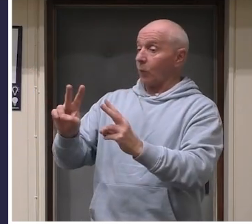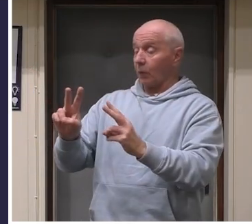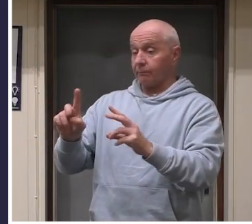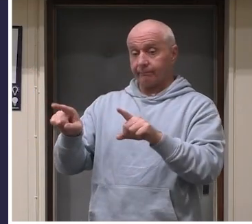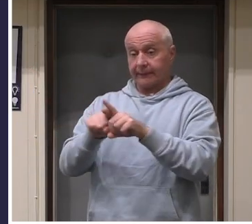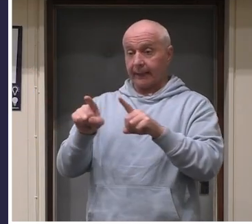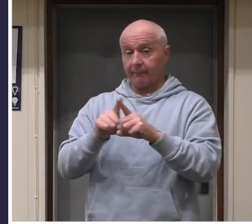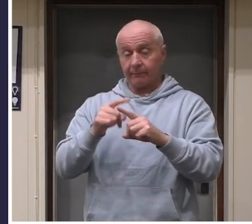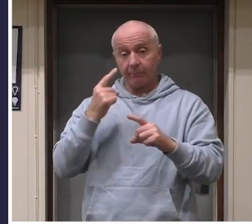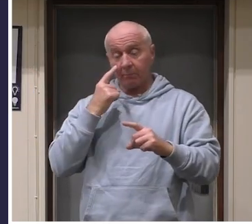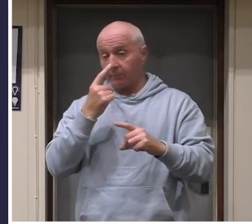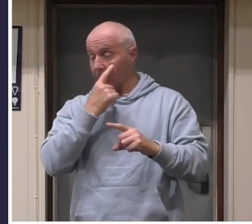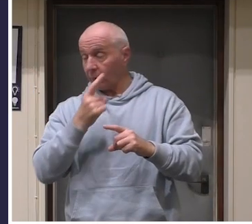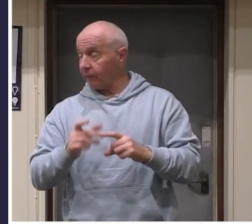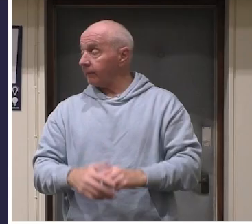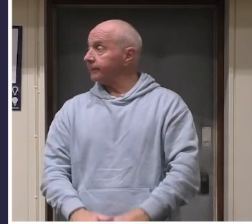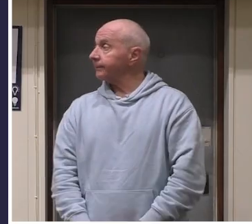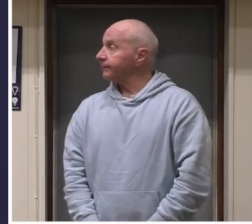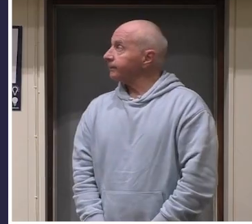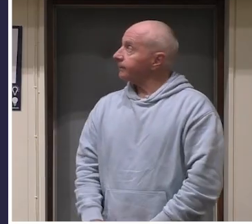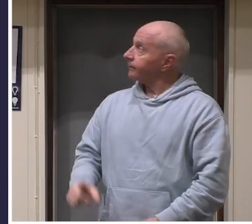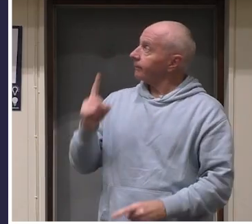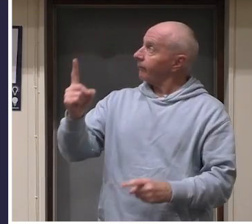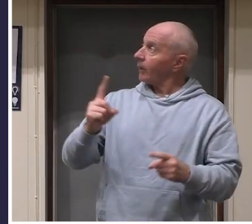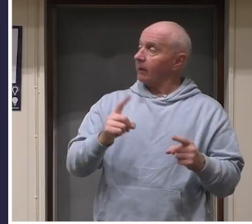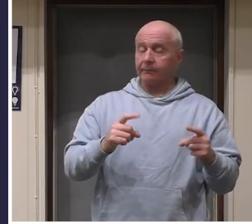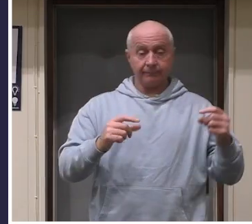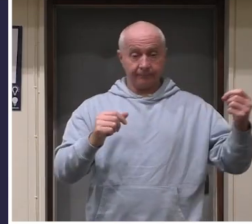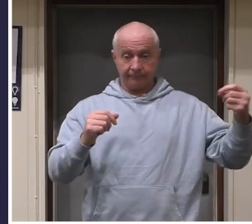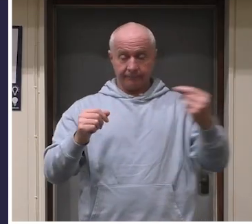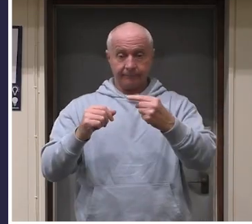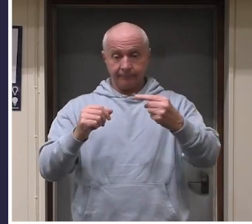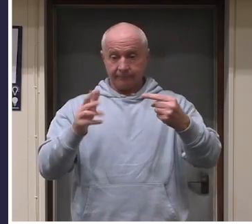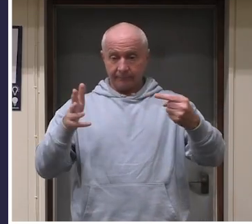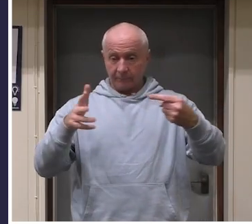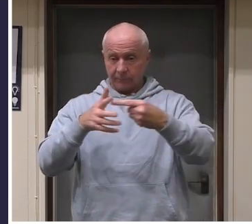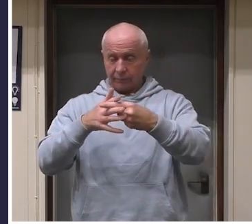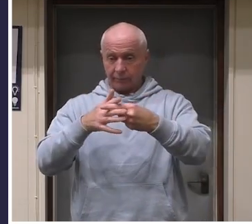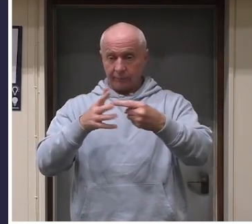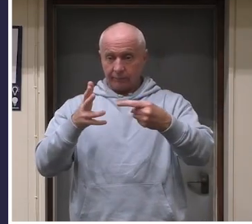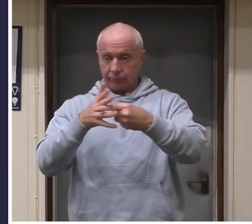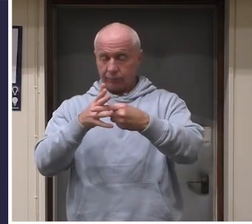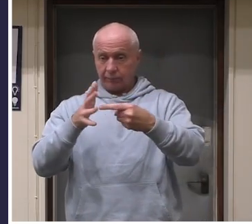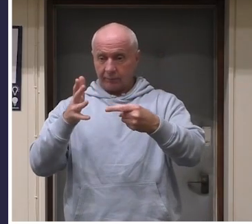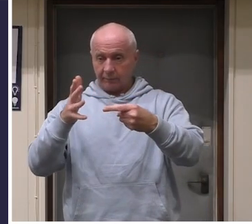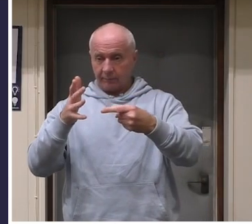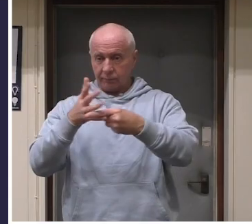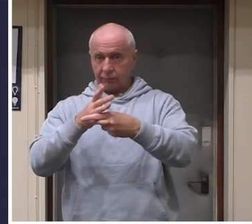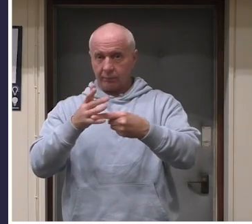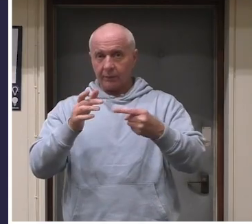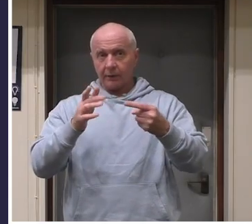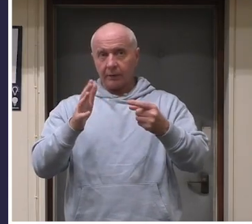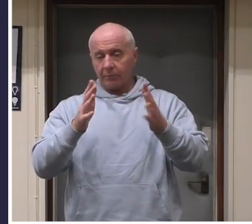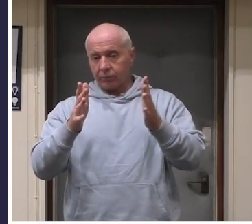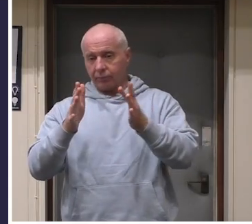experiment. He saw that the two waves that emerged from the double slit would result